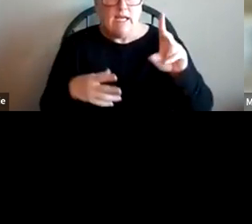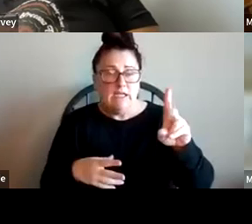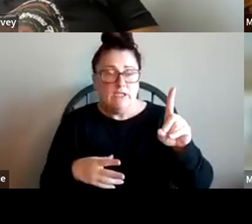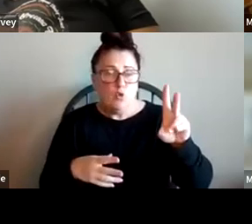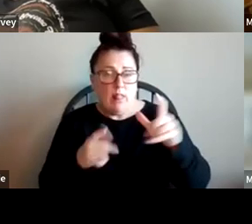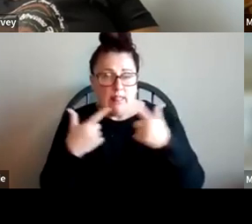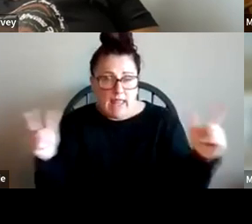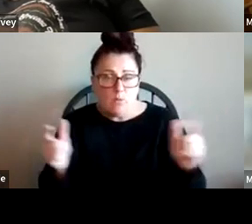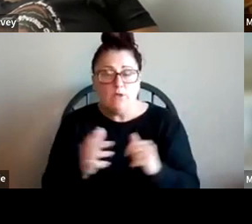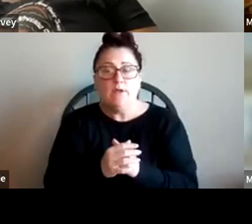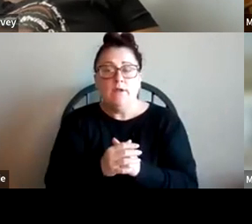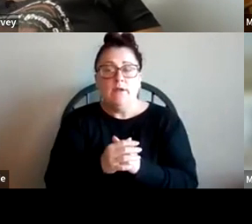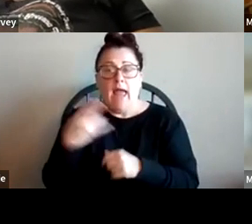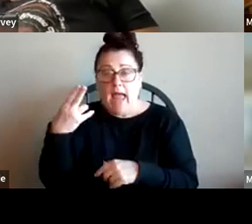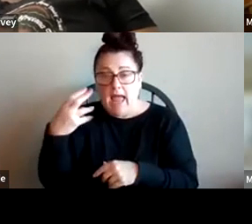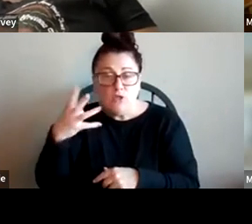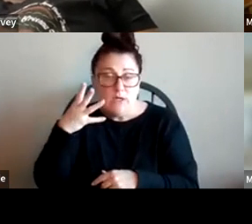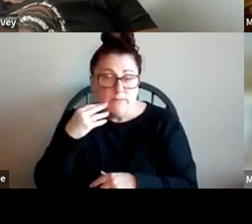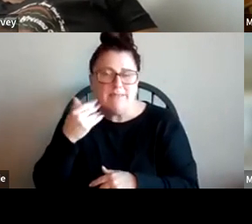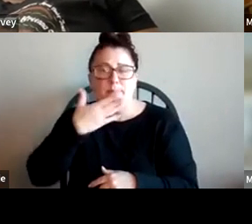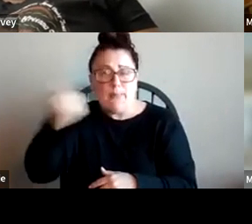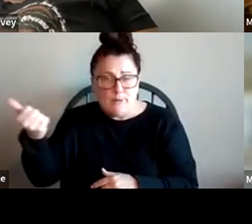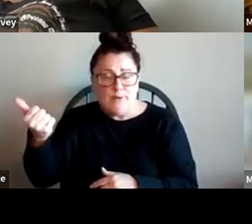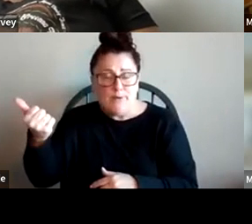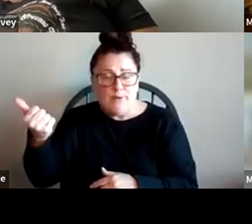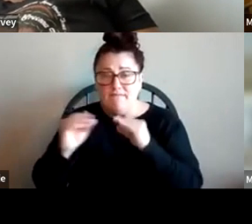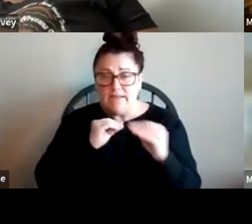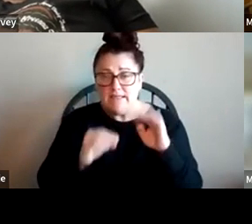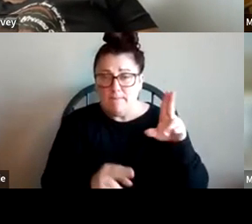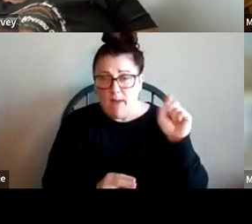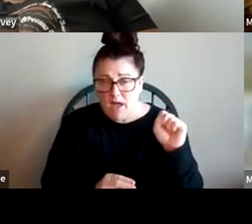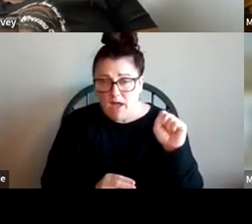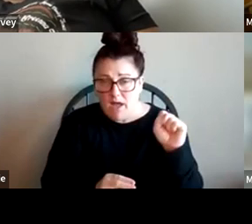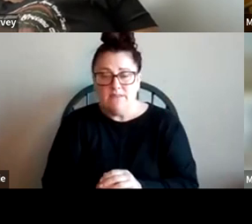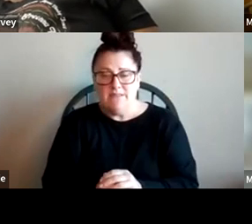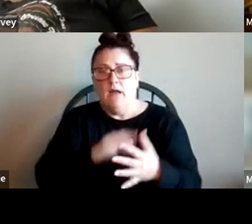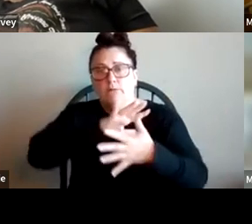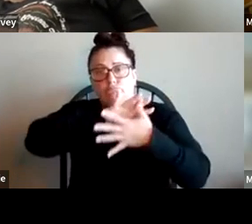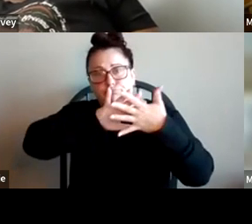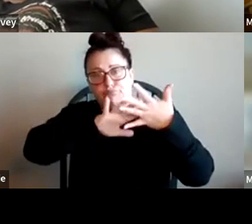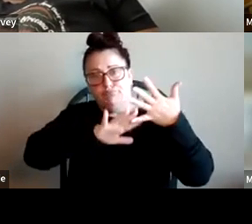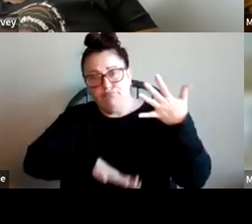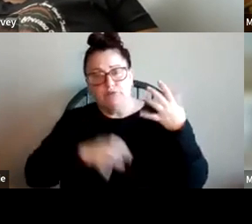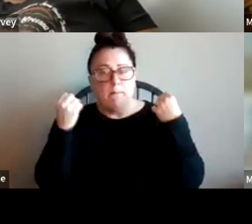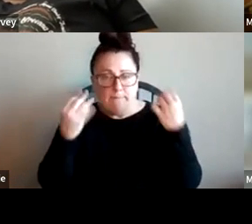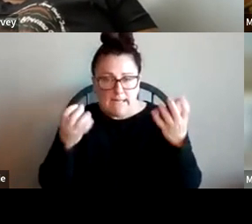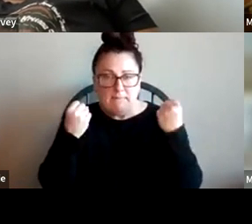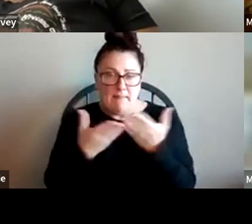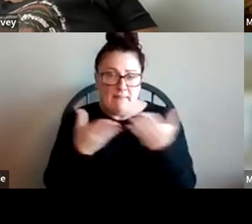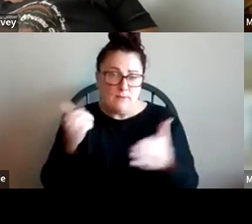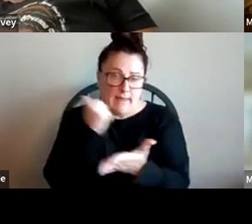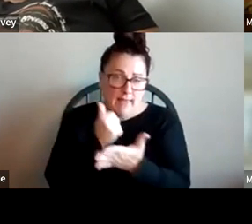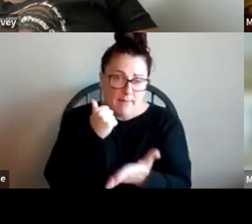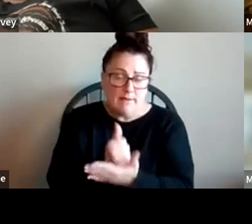language, reimagining the high school experience, fixing buses. There are many, many things and we need a team to do it.